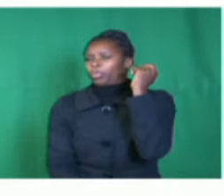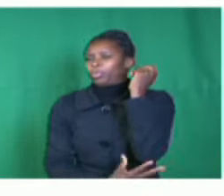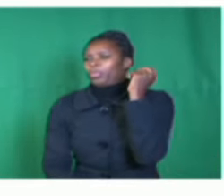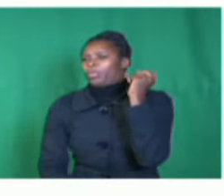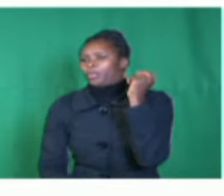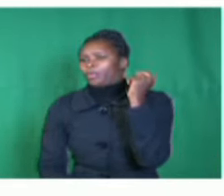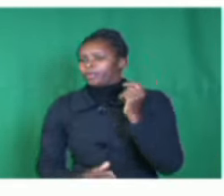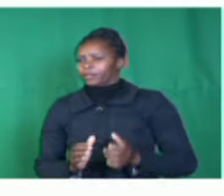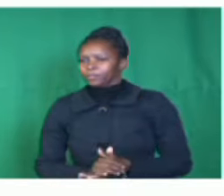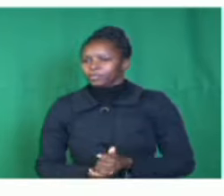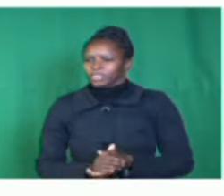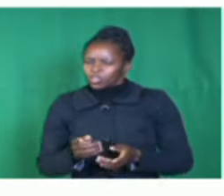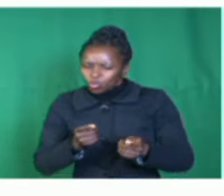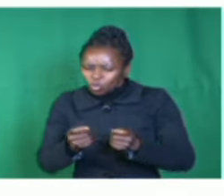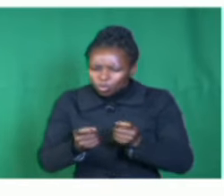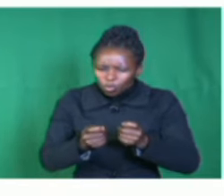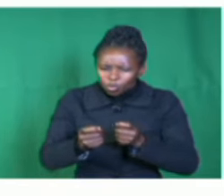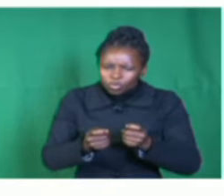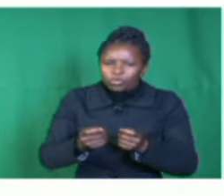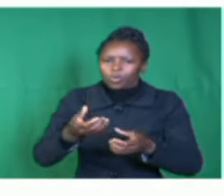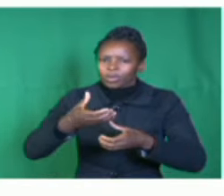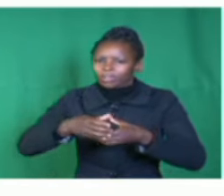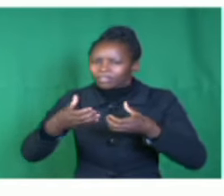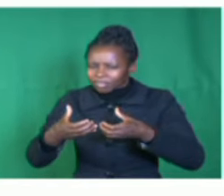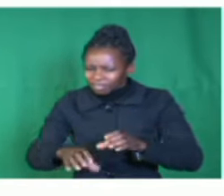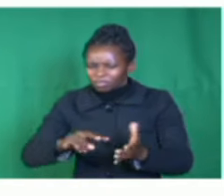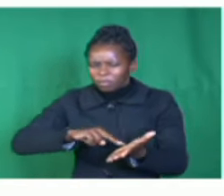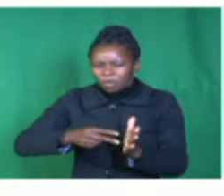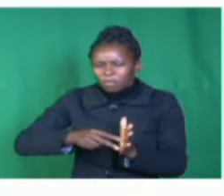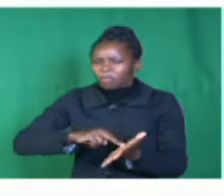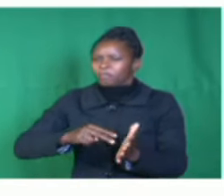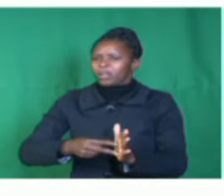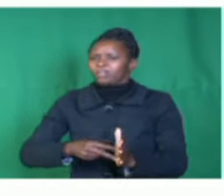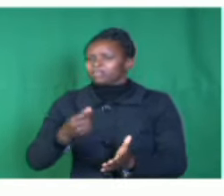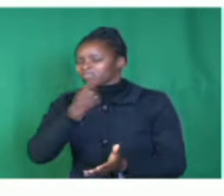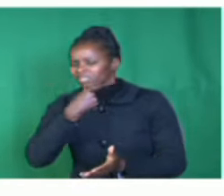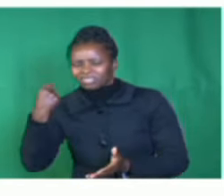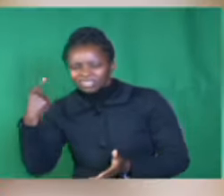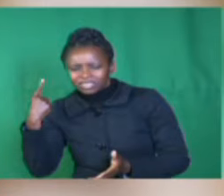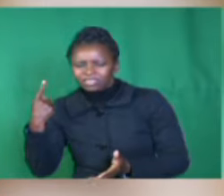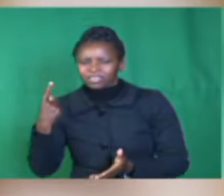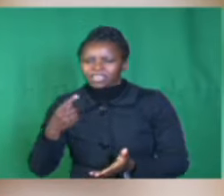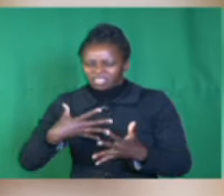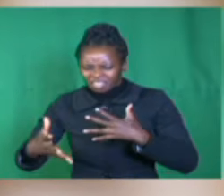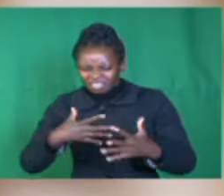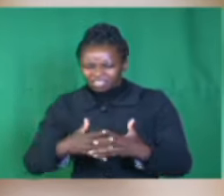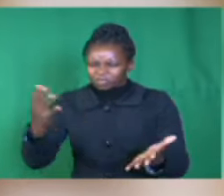control these countries strategically, it will be easy for them to transport whatsoever